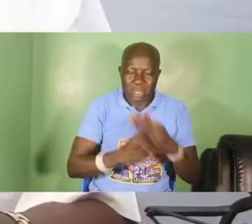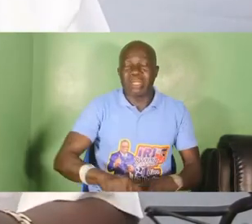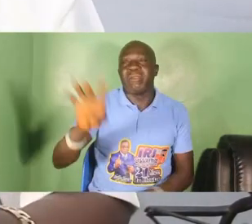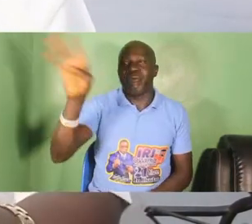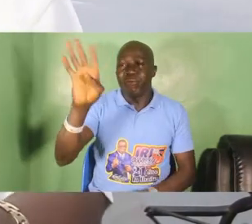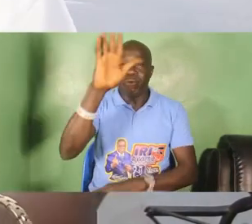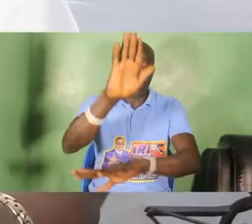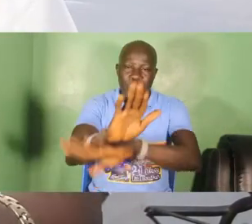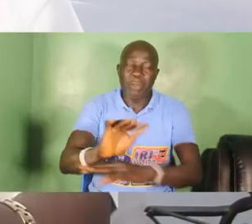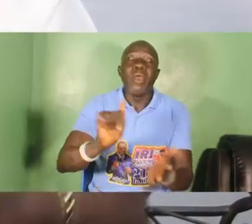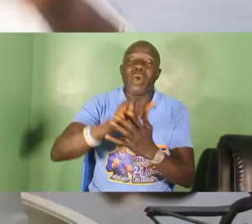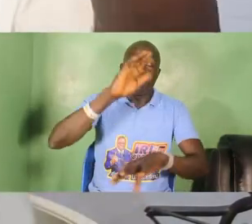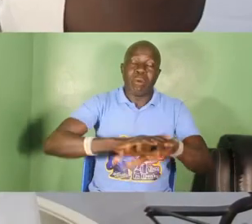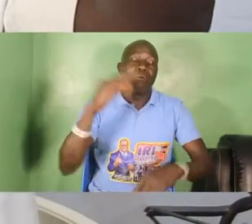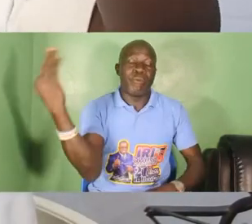By 4 p.m. on Friday,